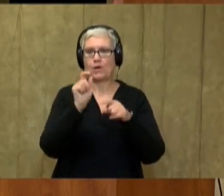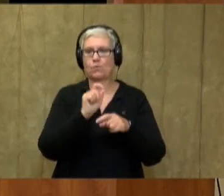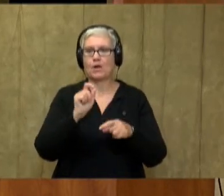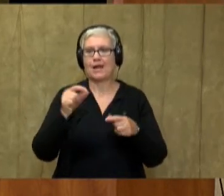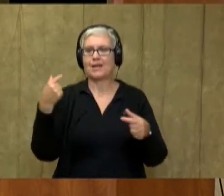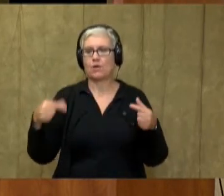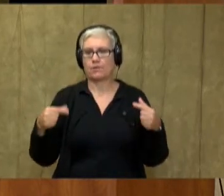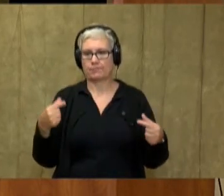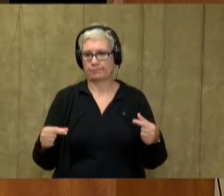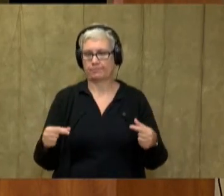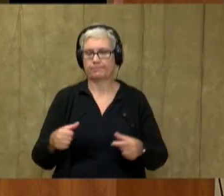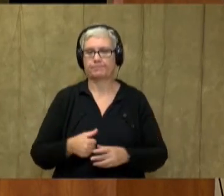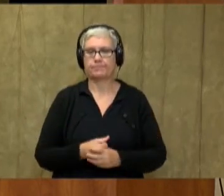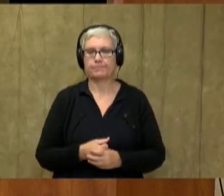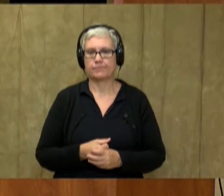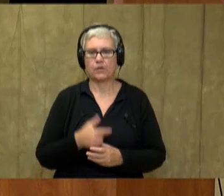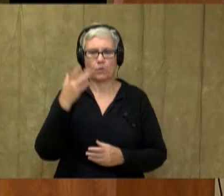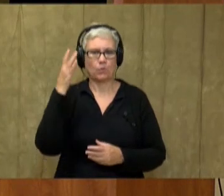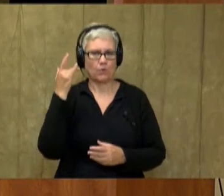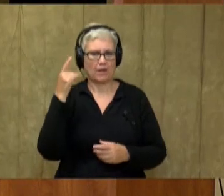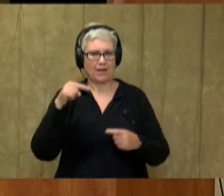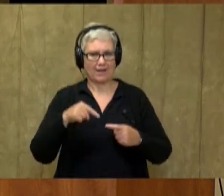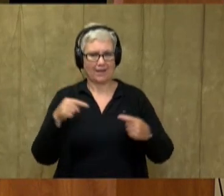argumentatively? What is a